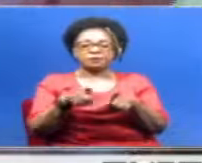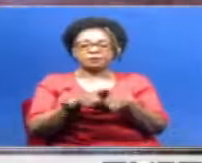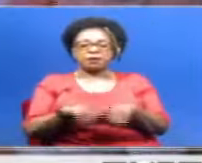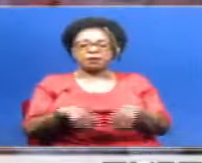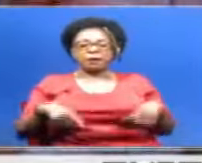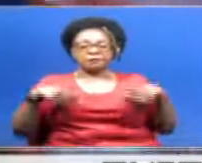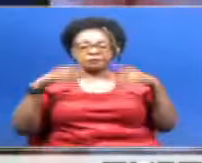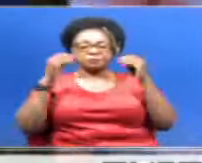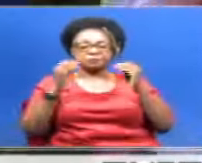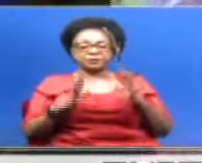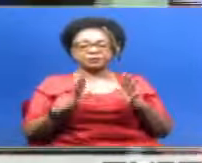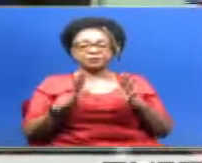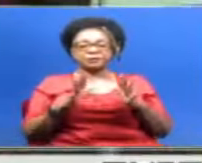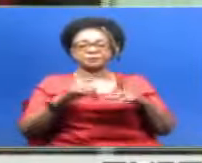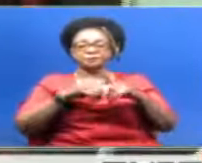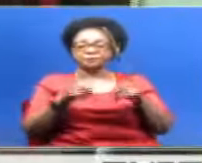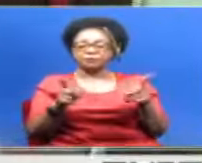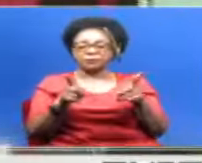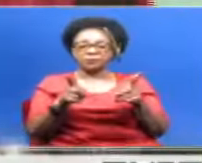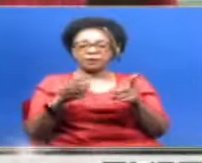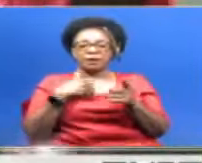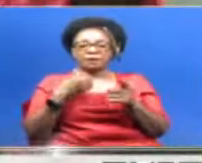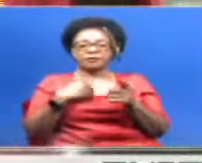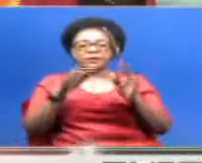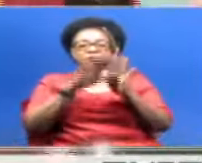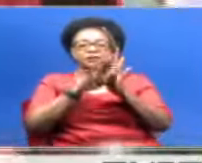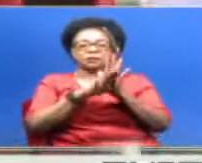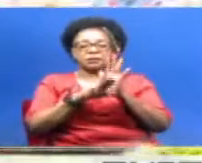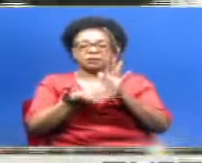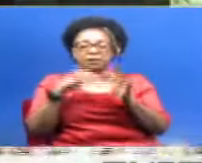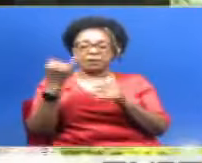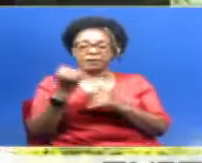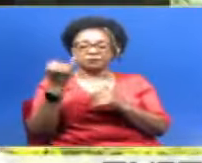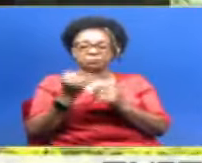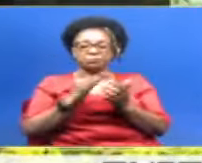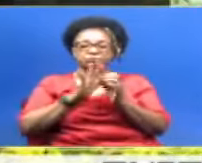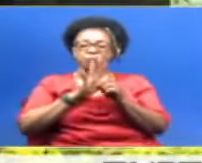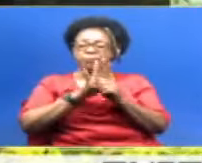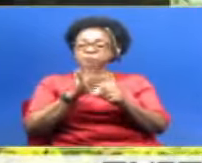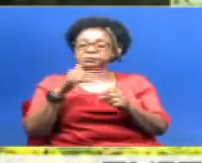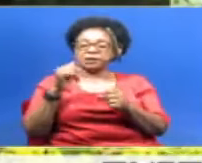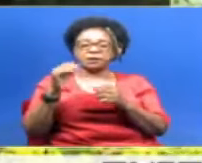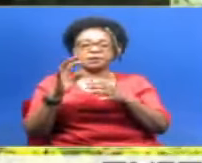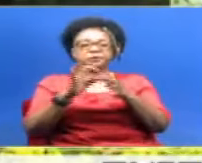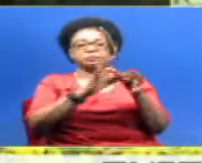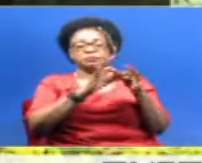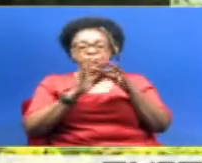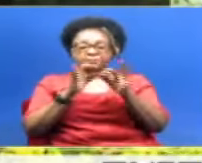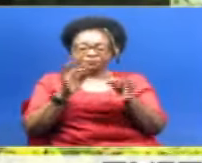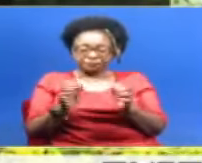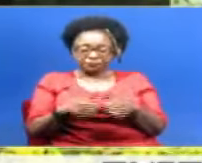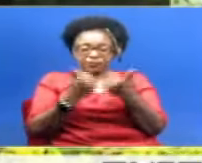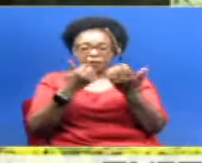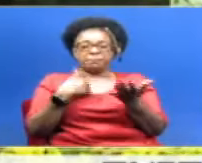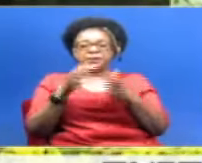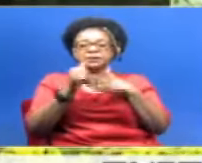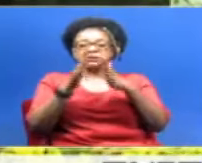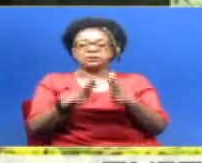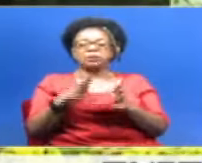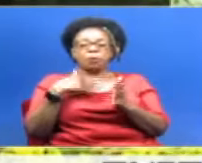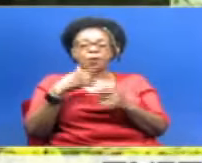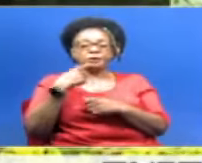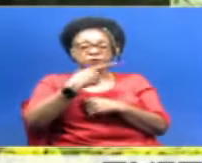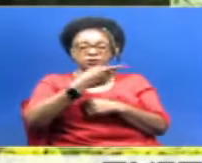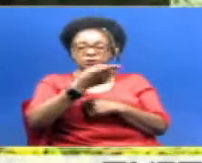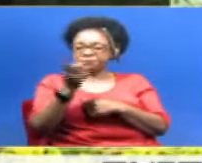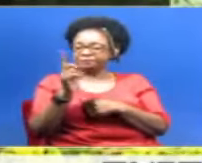up, despite it being a key agenda item pushed by Azimio. If I was the leader of Azimio, I want to tell you, I will not